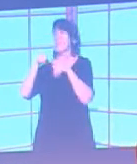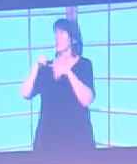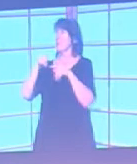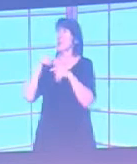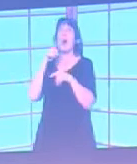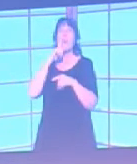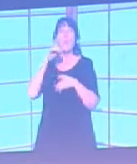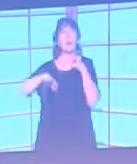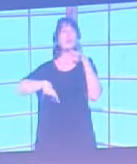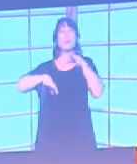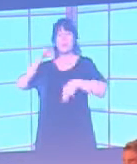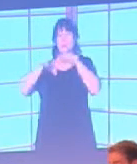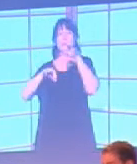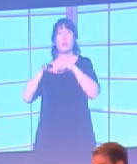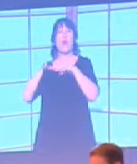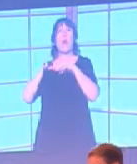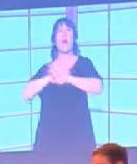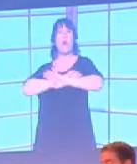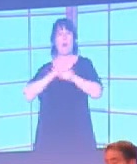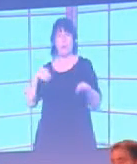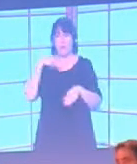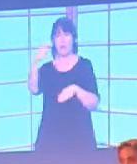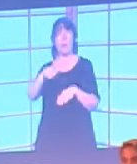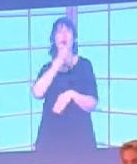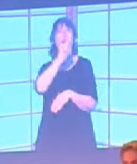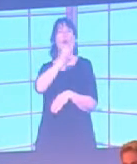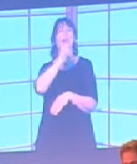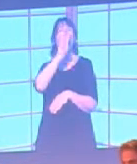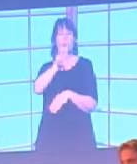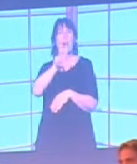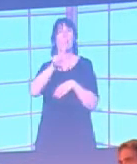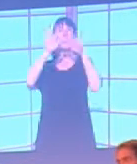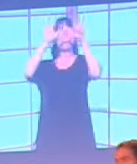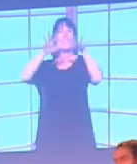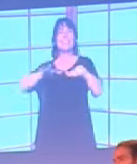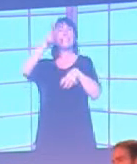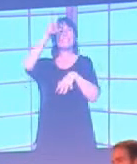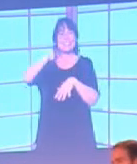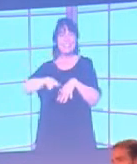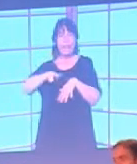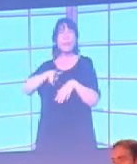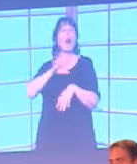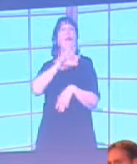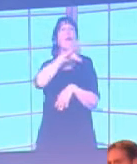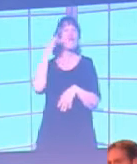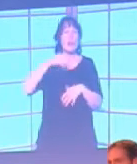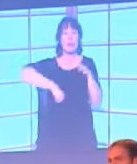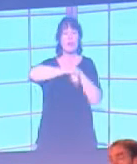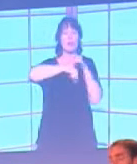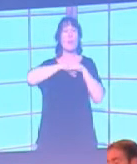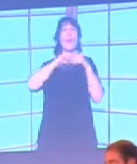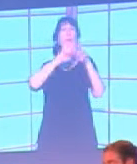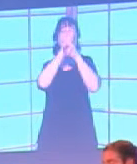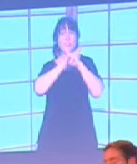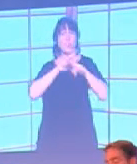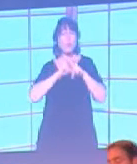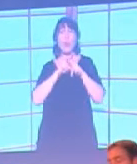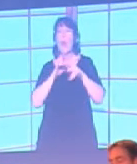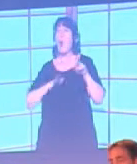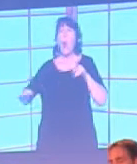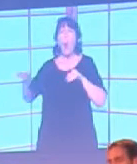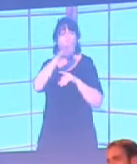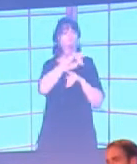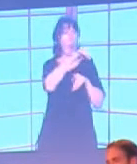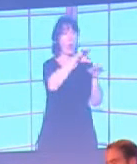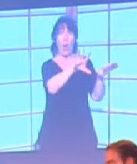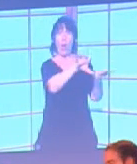is done on the 12th of December, like the French Football Federation, all other qualified federation will be able